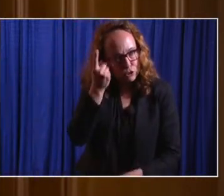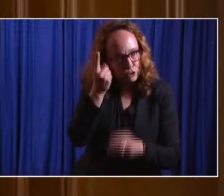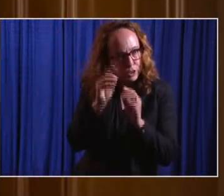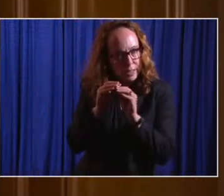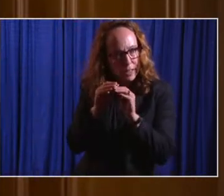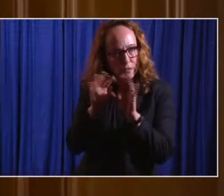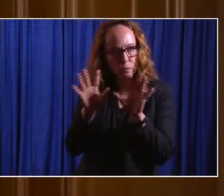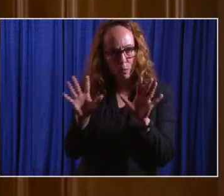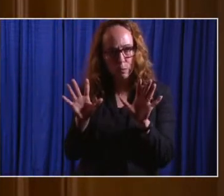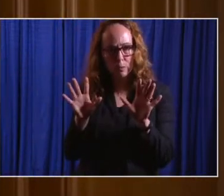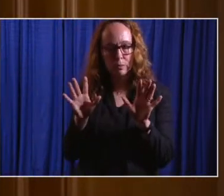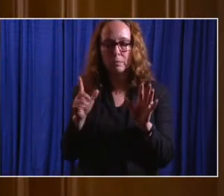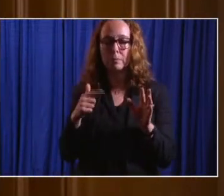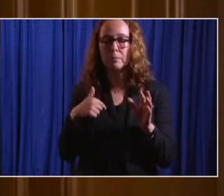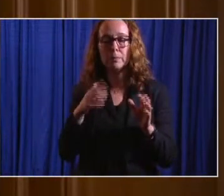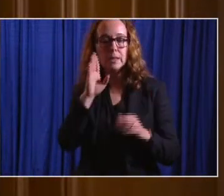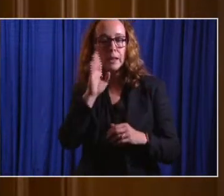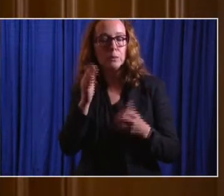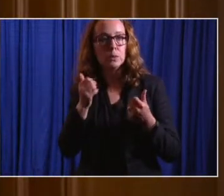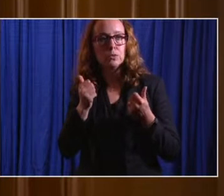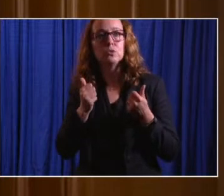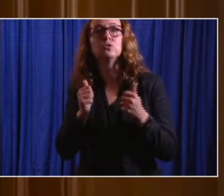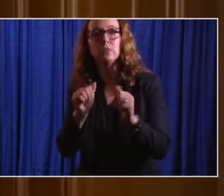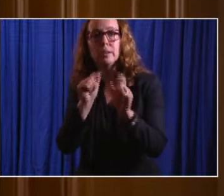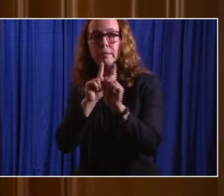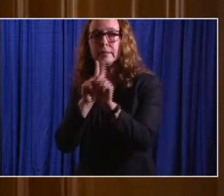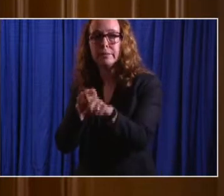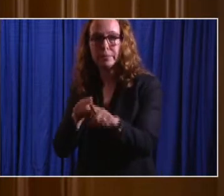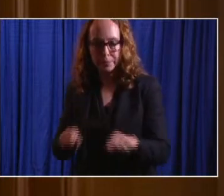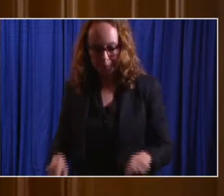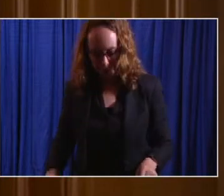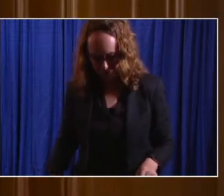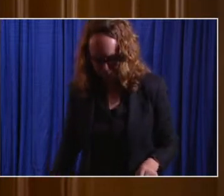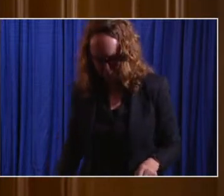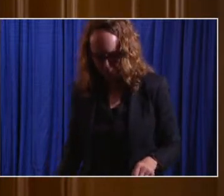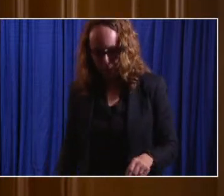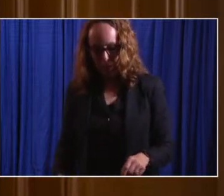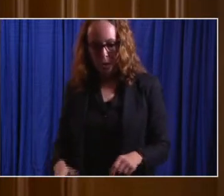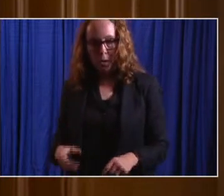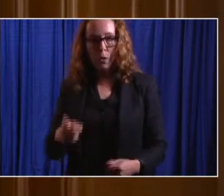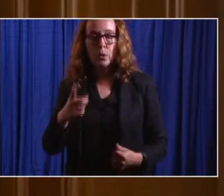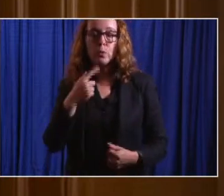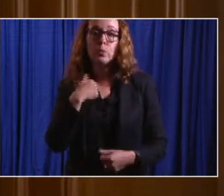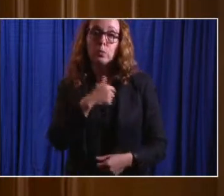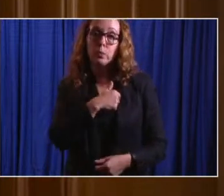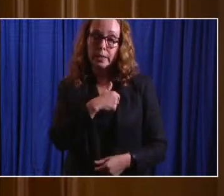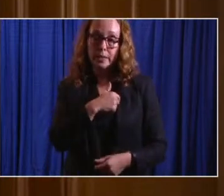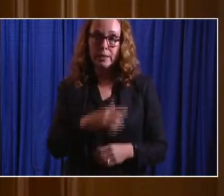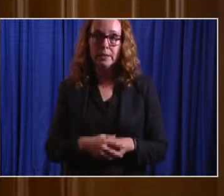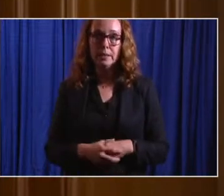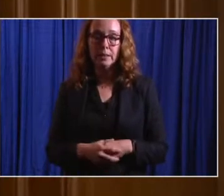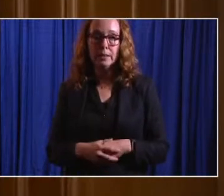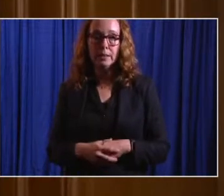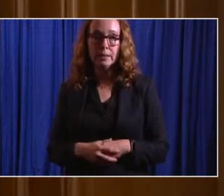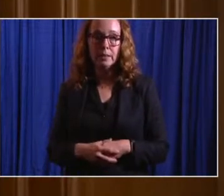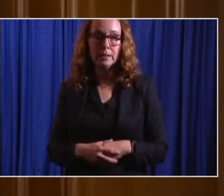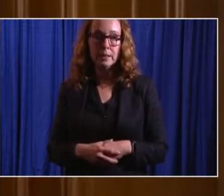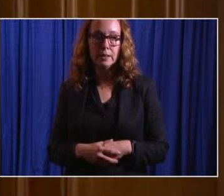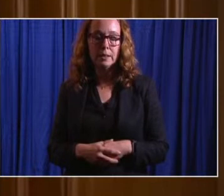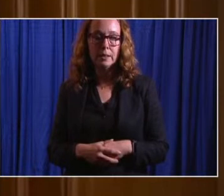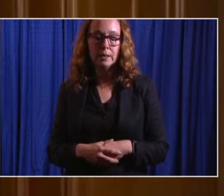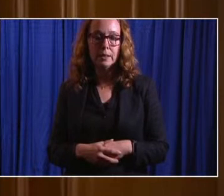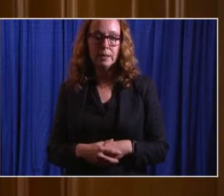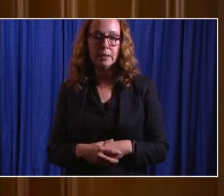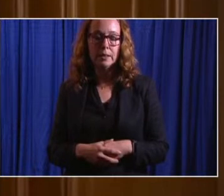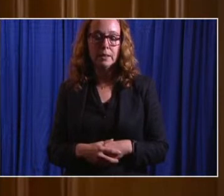have a second go with this. I mean, we are trying. What we